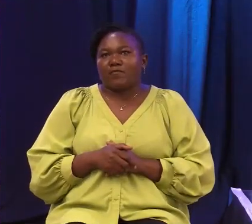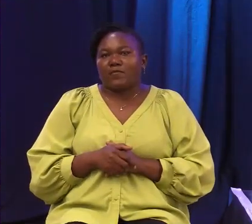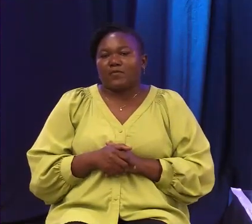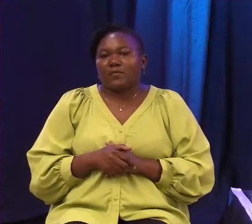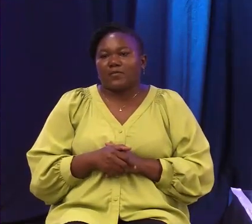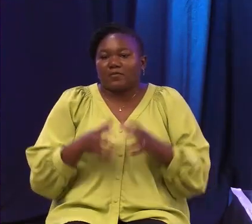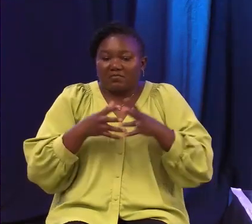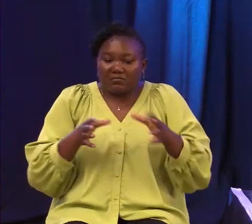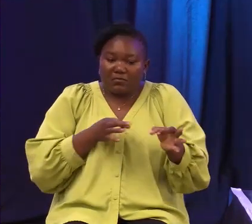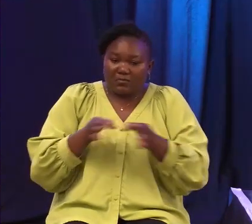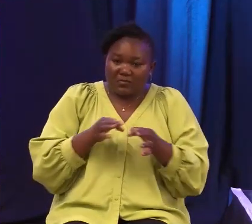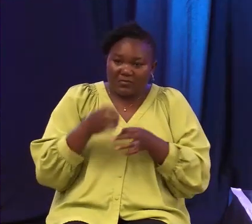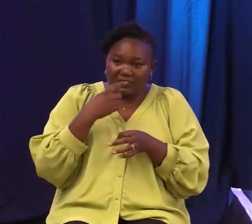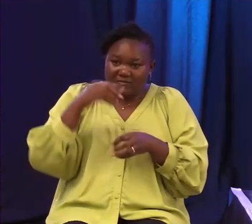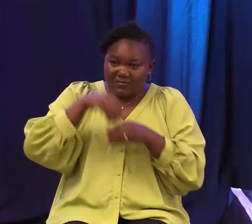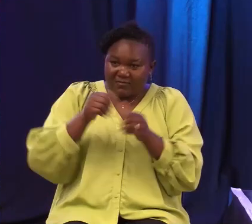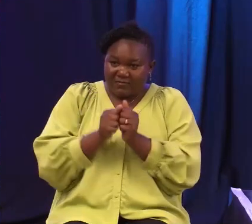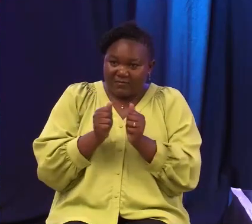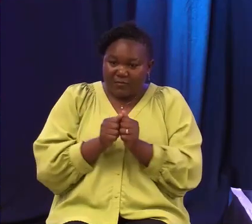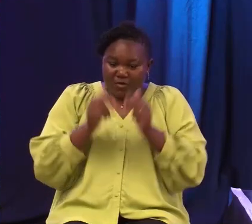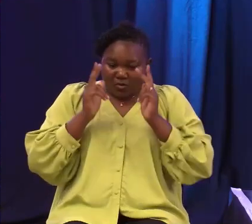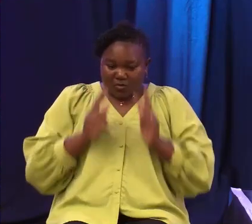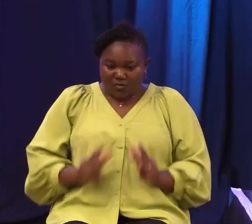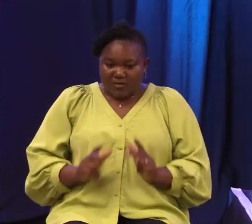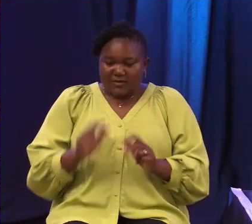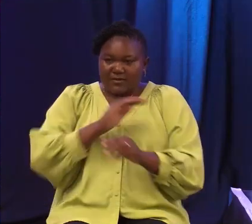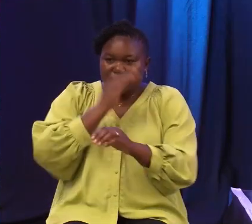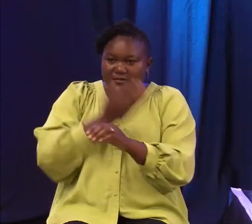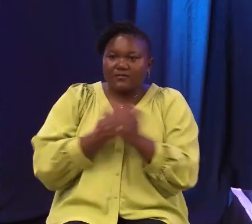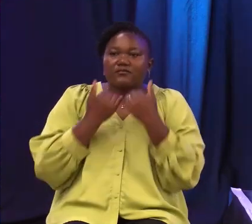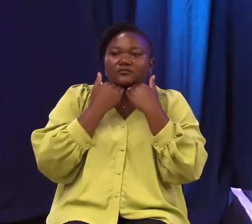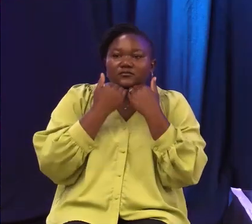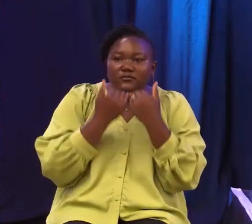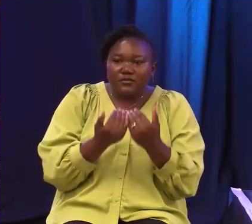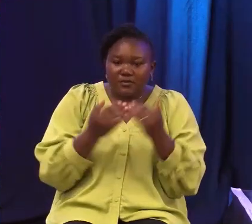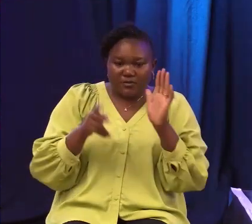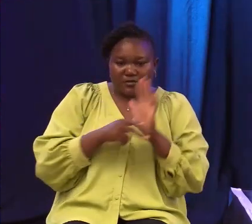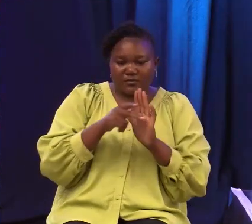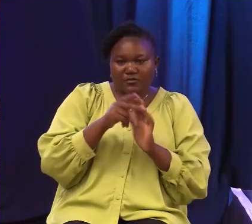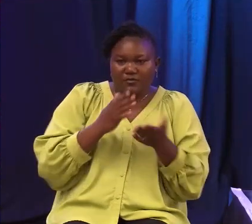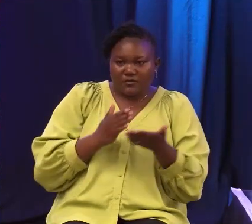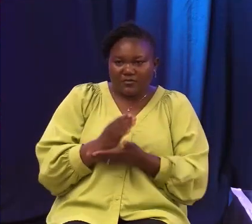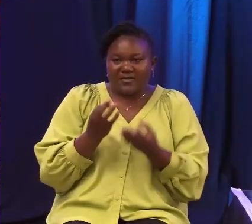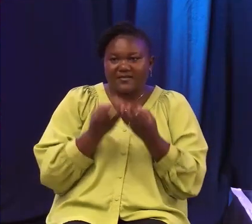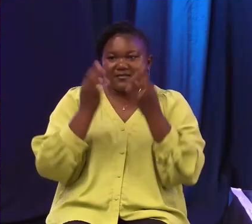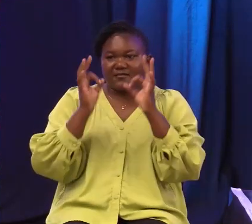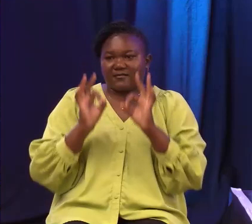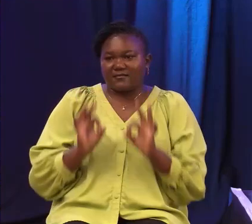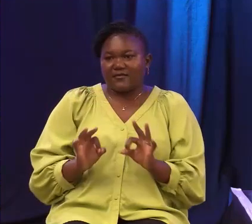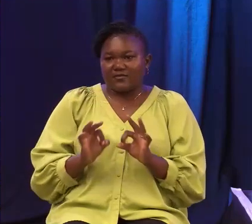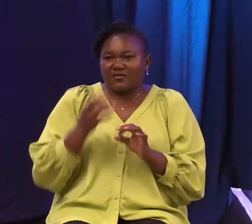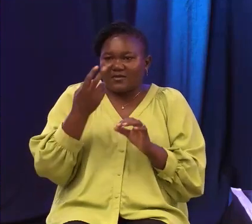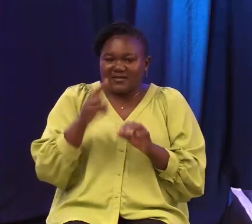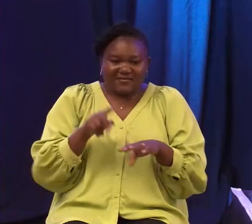Further, it ensures the safeguarding of human dignity, equality, and the promotion of human rights and freedoms,